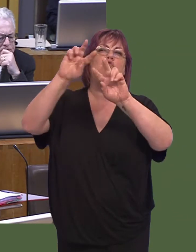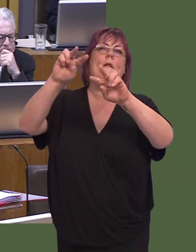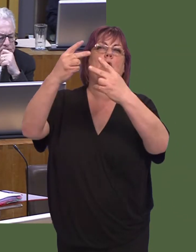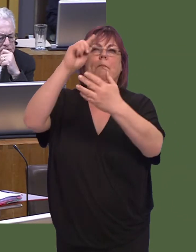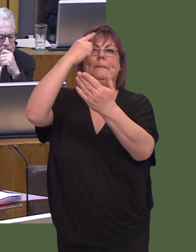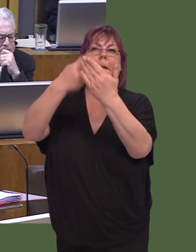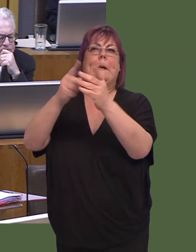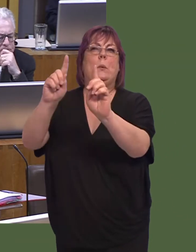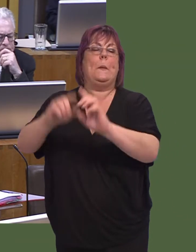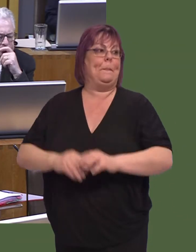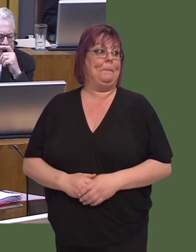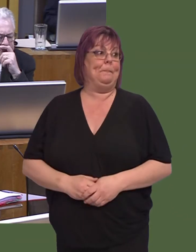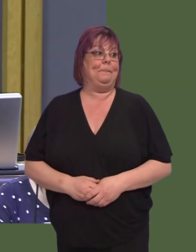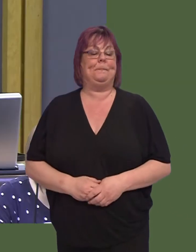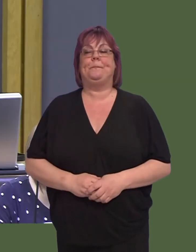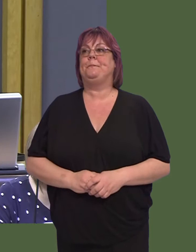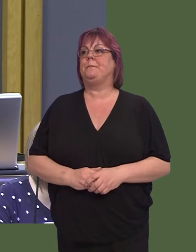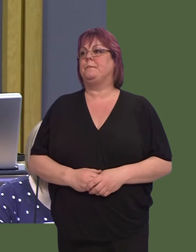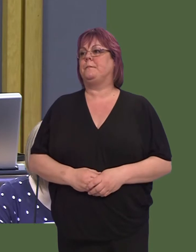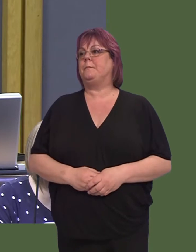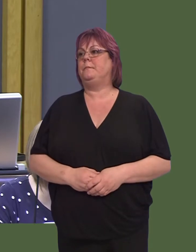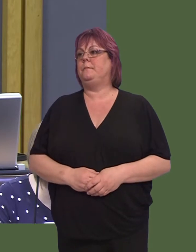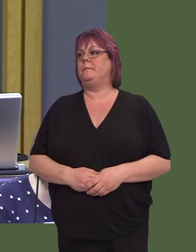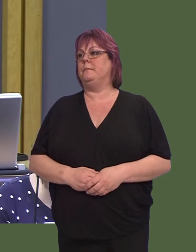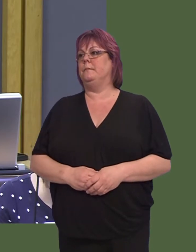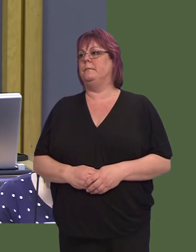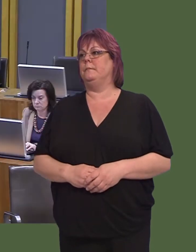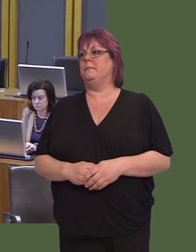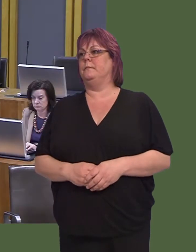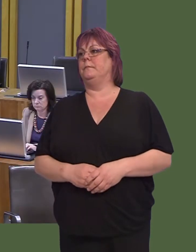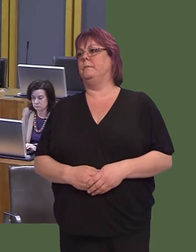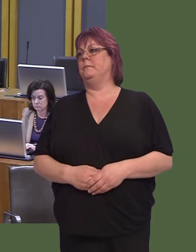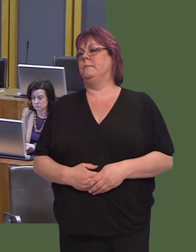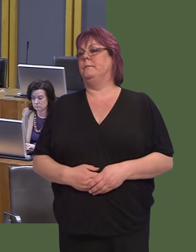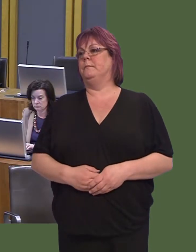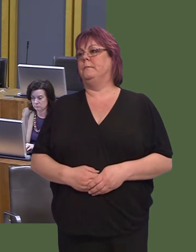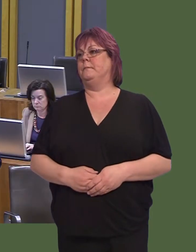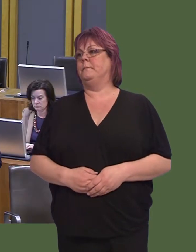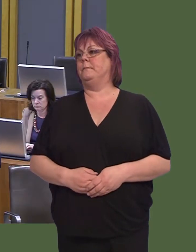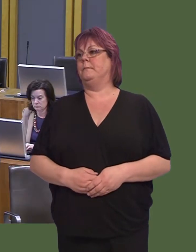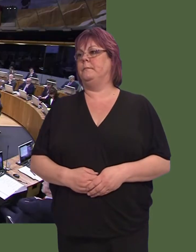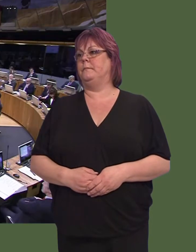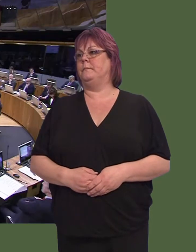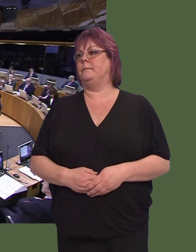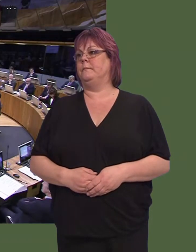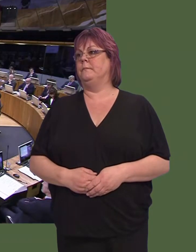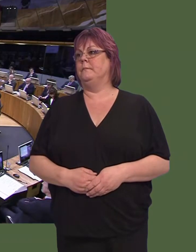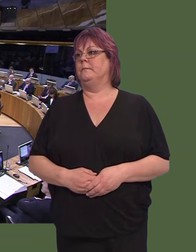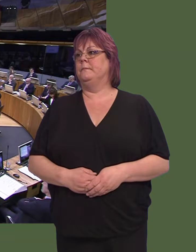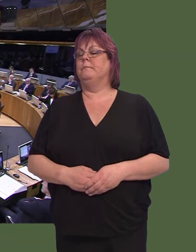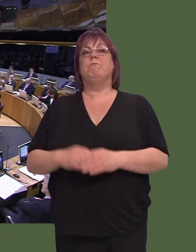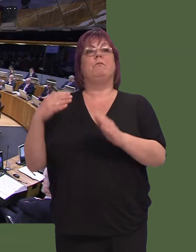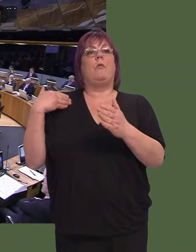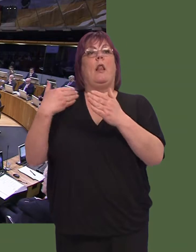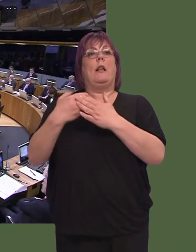of the judicial review actually is. Angela Burns. Presiding Officer. First Minister, over the